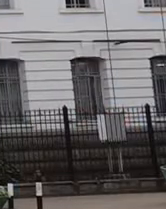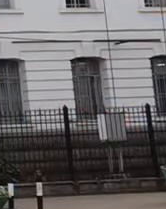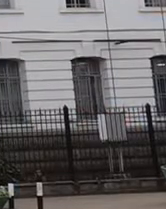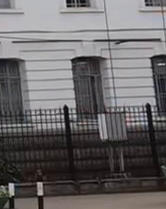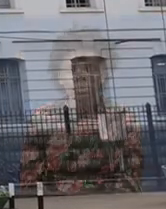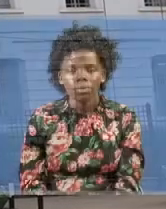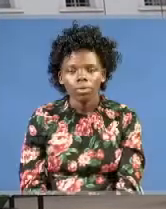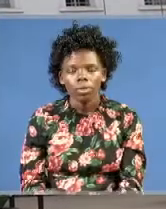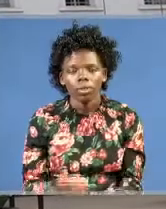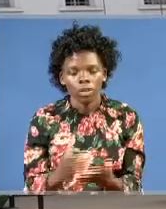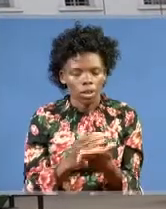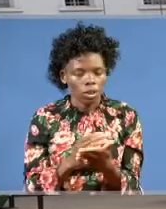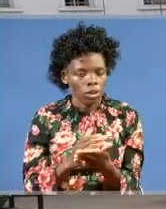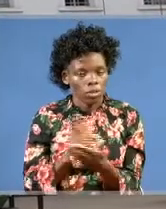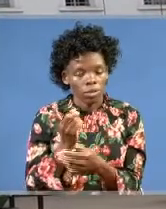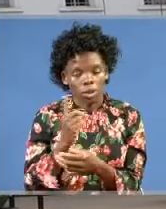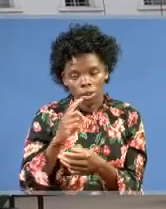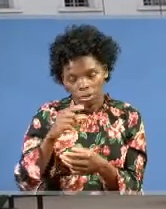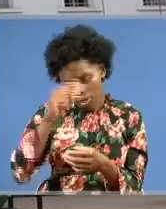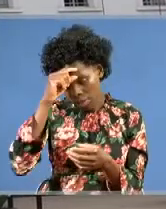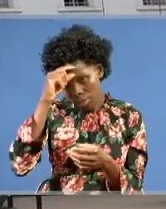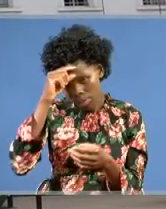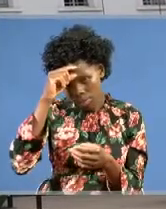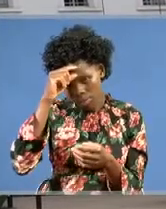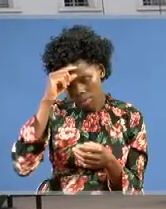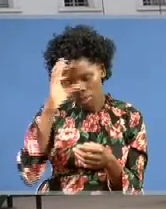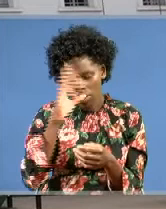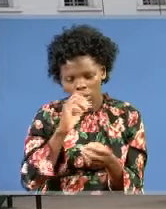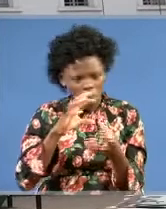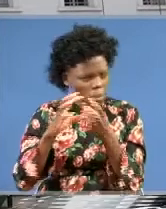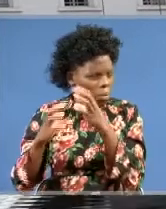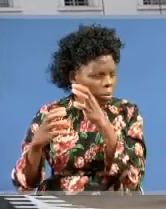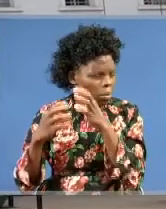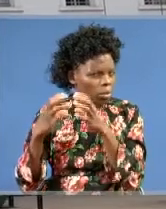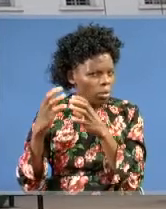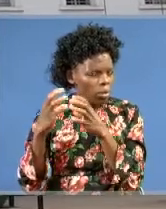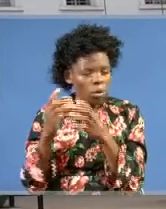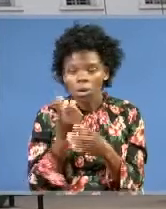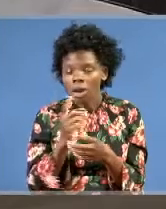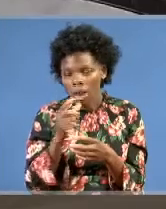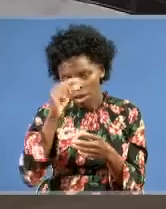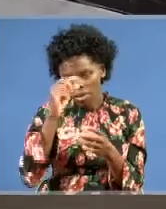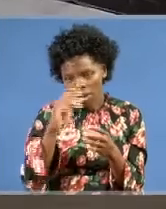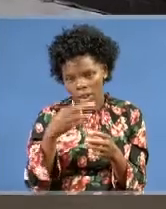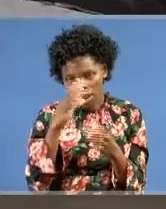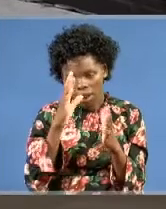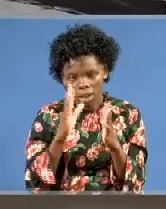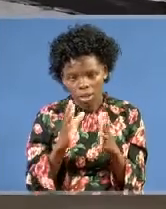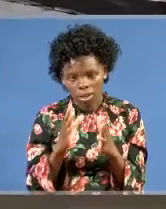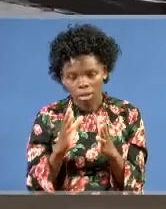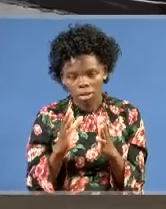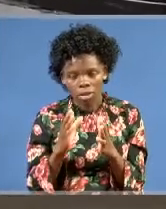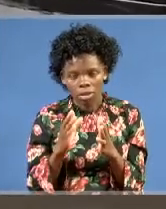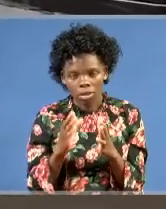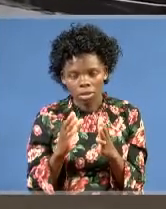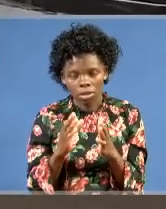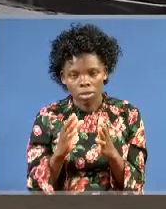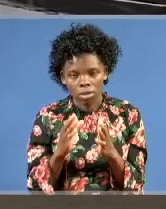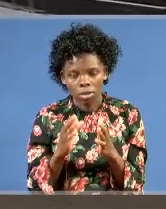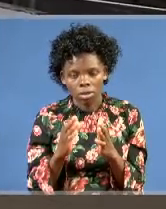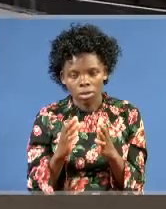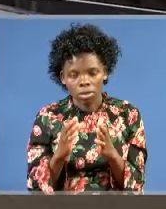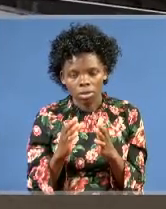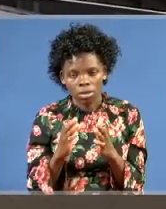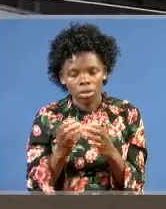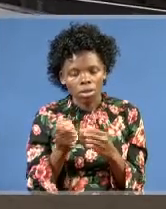The administration of Nairobi County government that has caused mixed reactions on how well Governor Mike Sonko is governing the county has now attracted